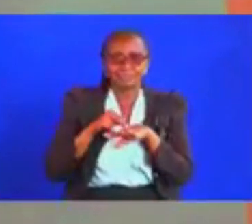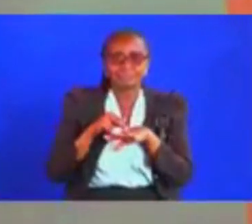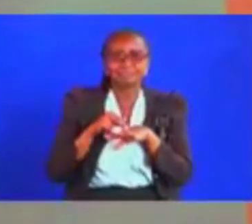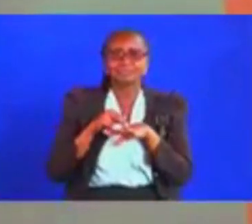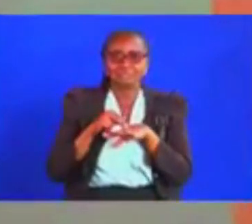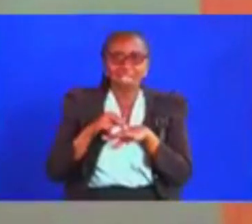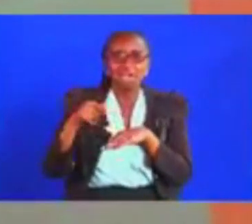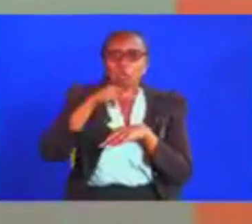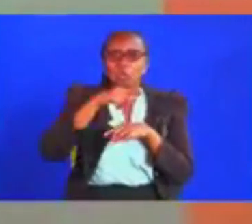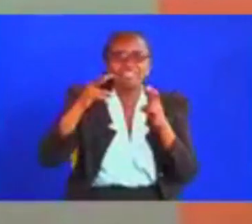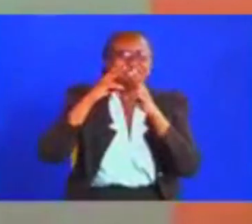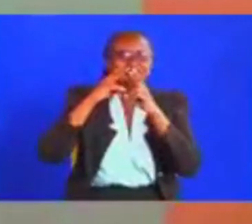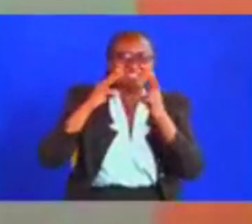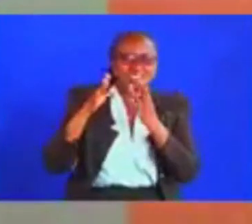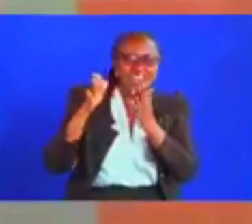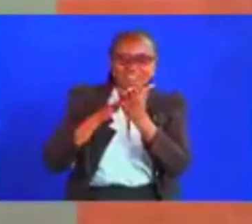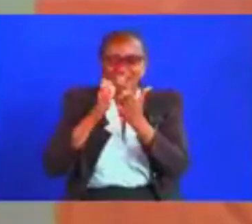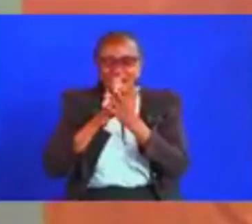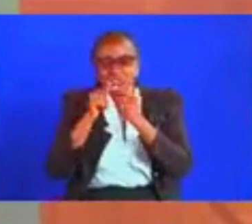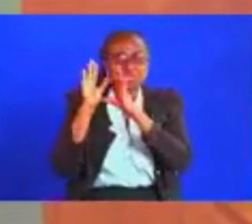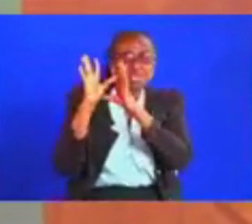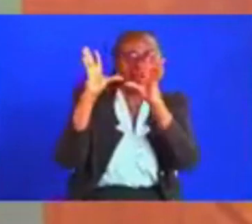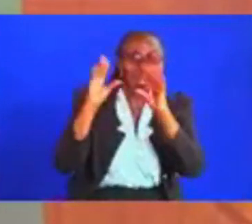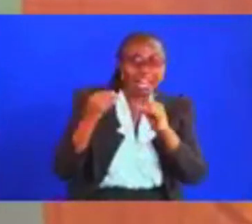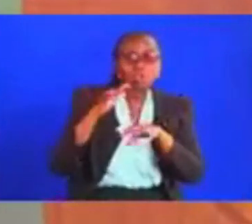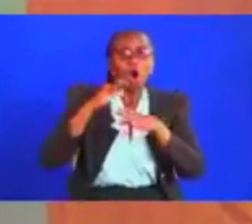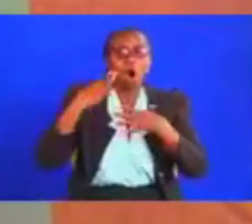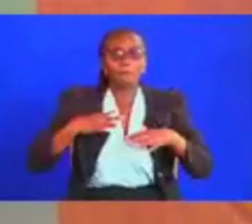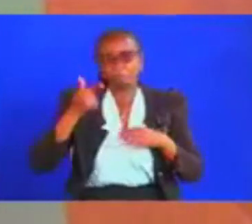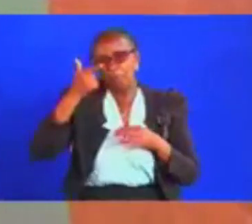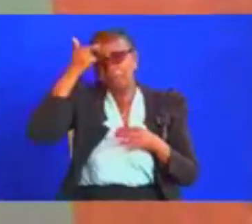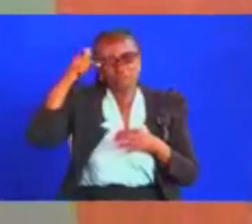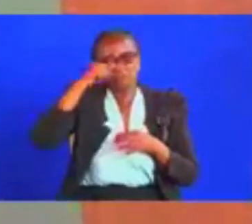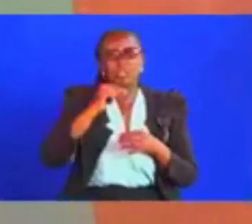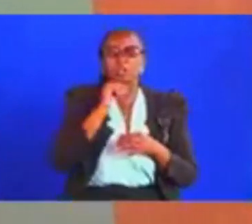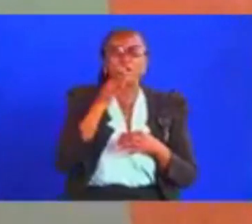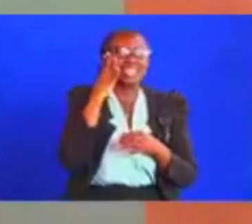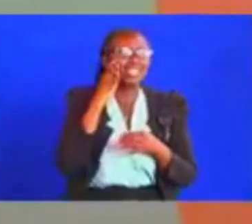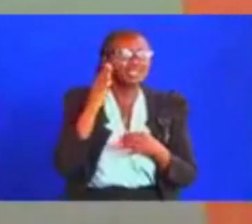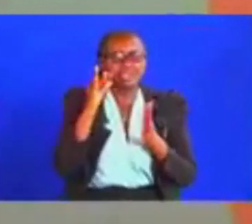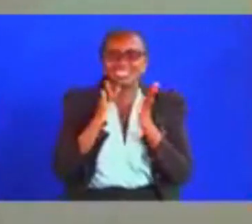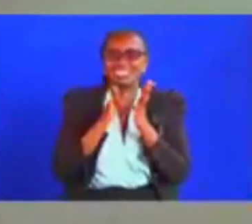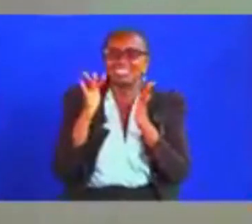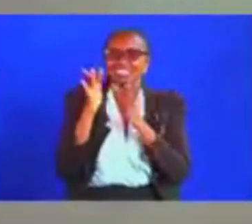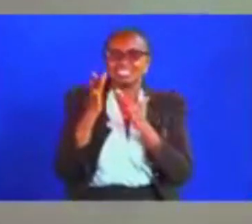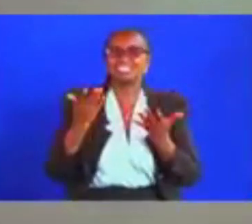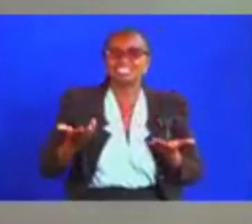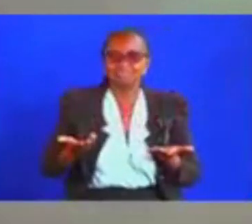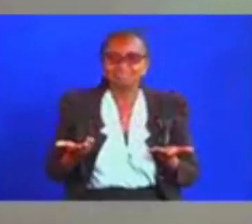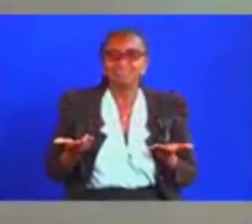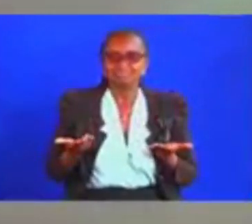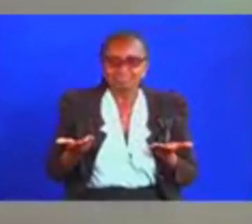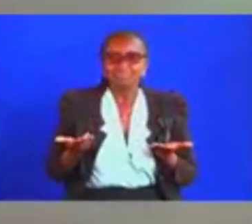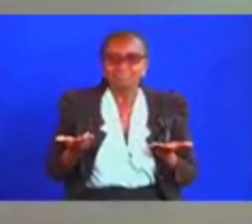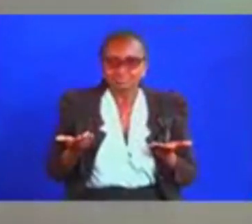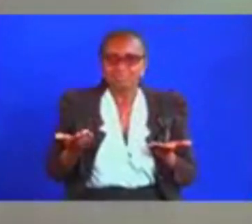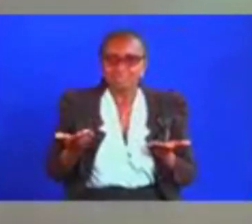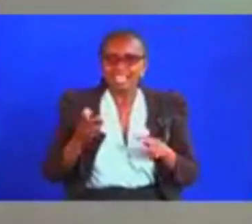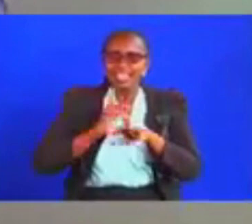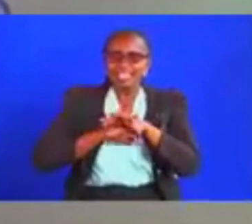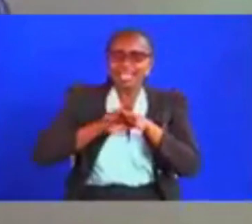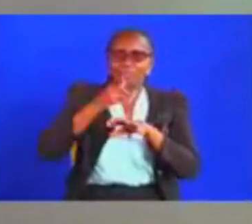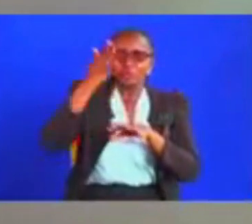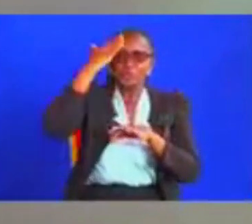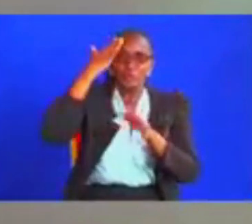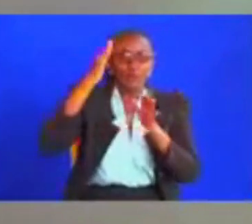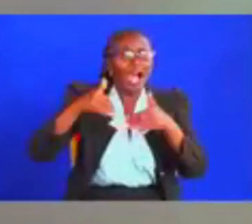We are very quick to conclude on people because we have not encountered the Savior. You see, when you know